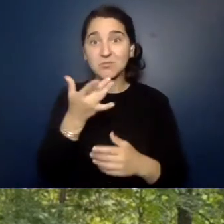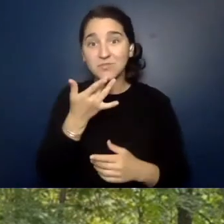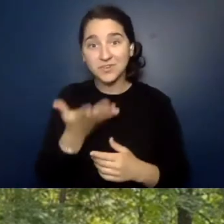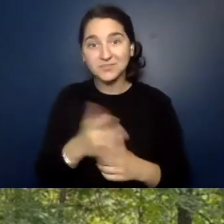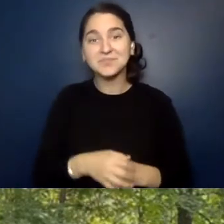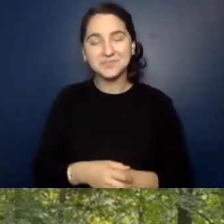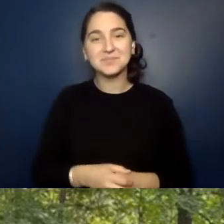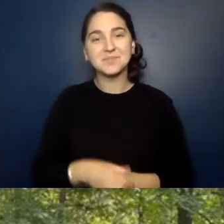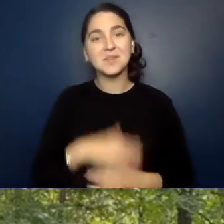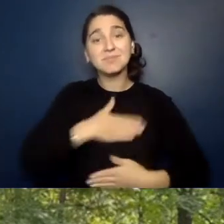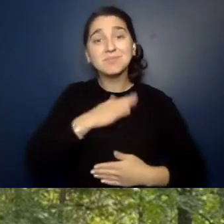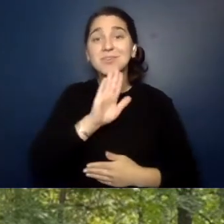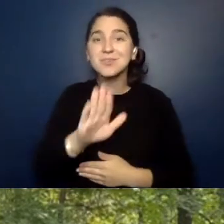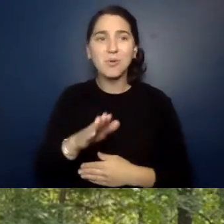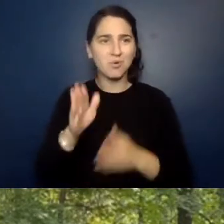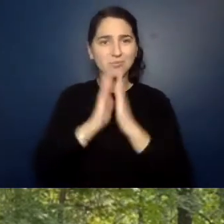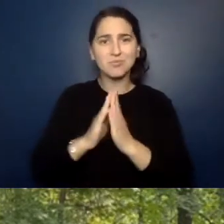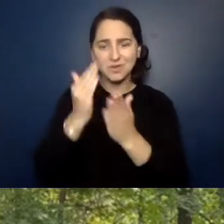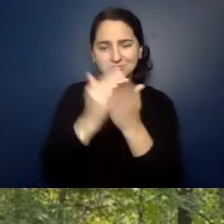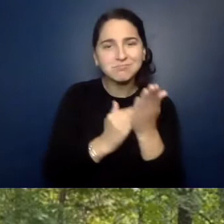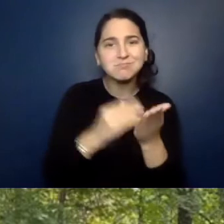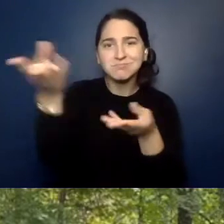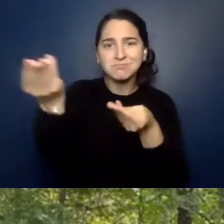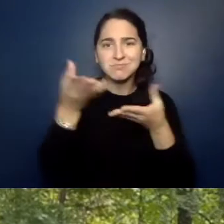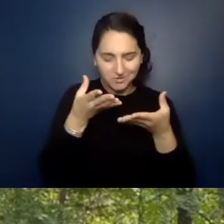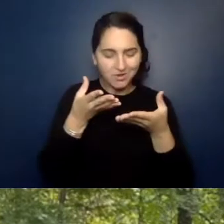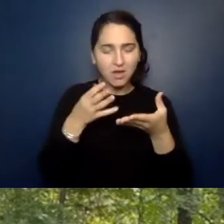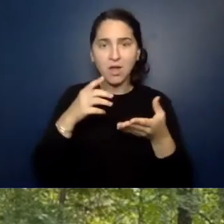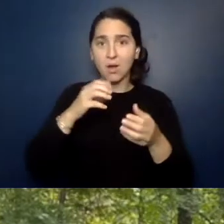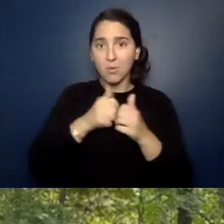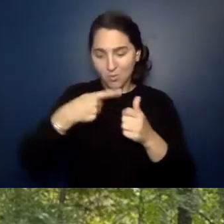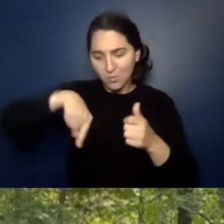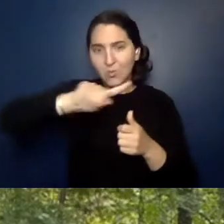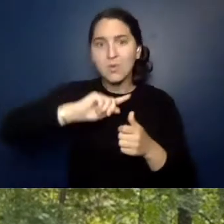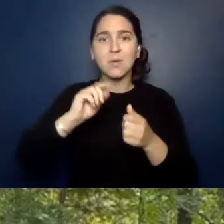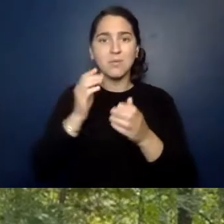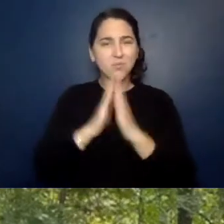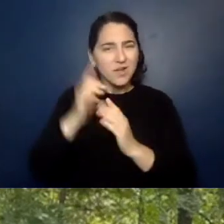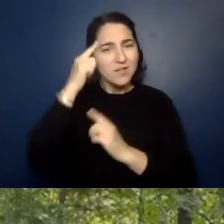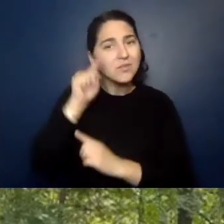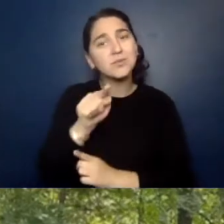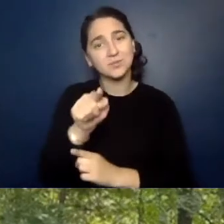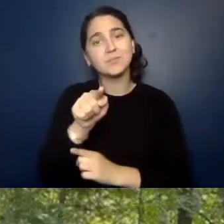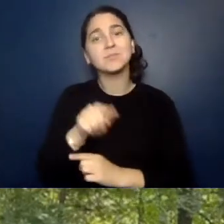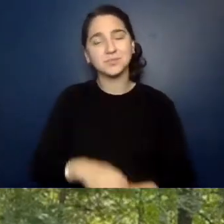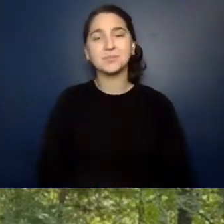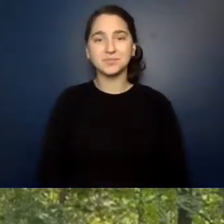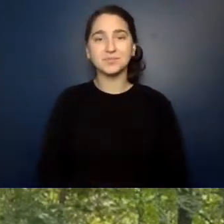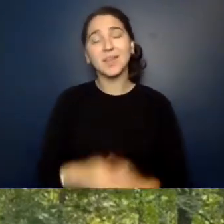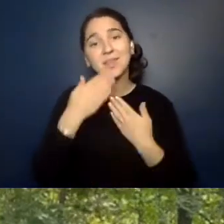We appreciate your continuing to send in your prayer request. This helps us to best know how to hold you in